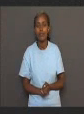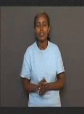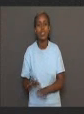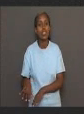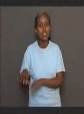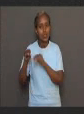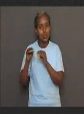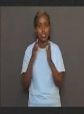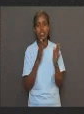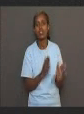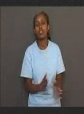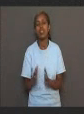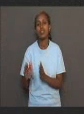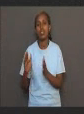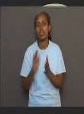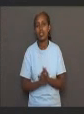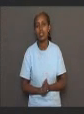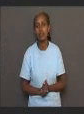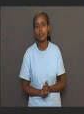Students, let's get ready.